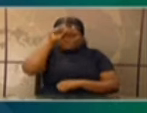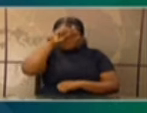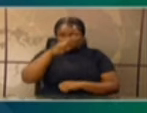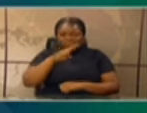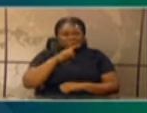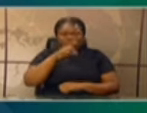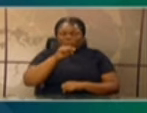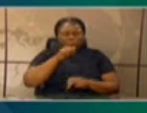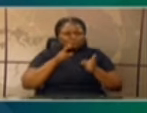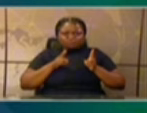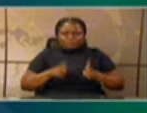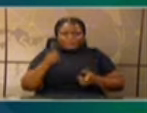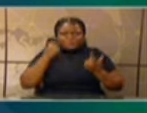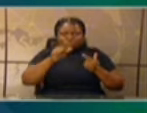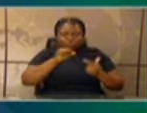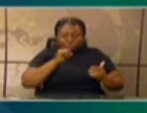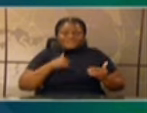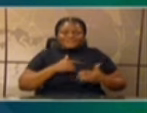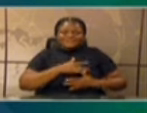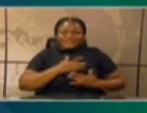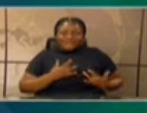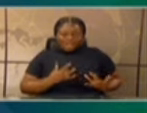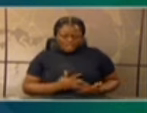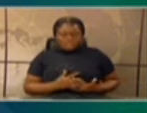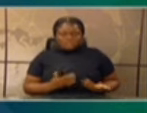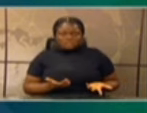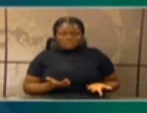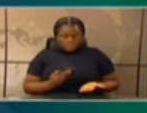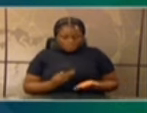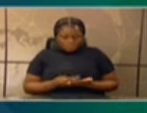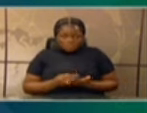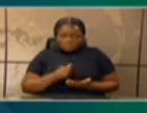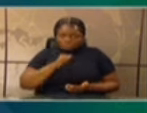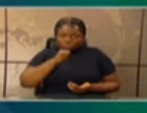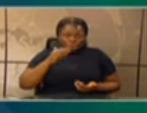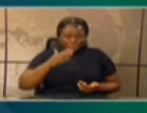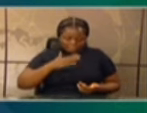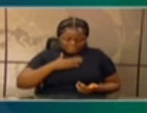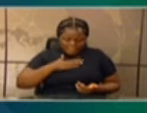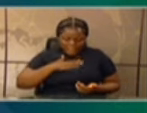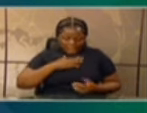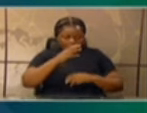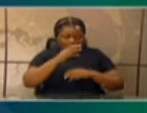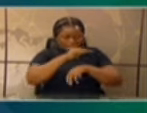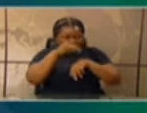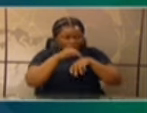nipa. If you say, we are omaine yoko,